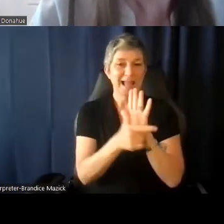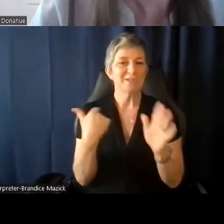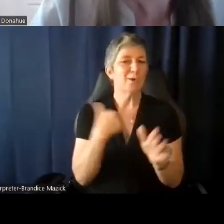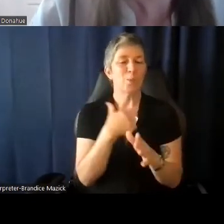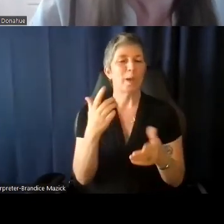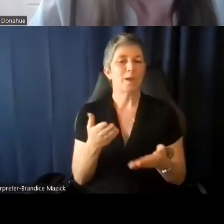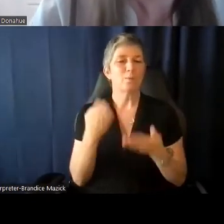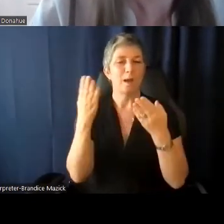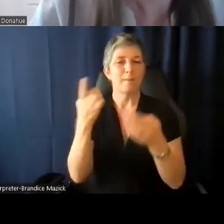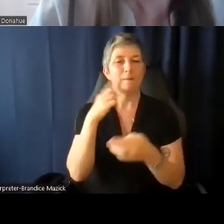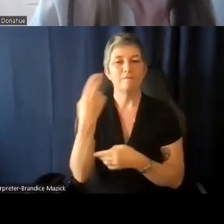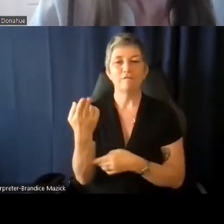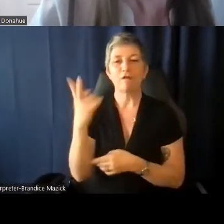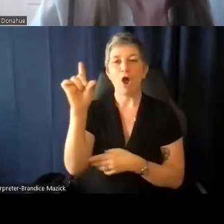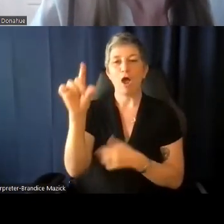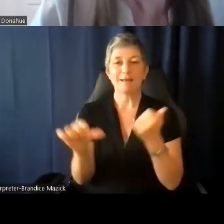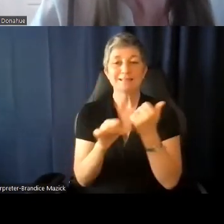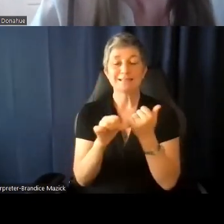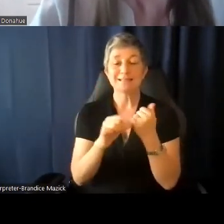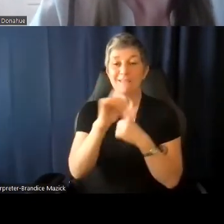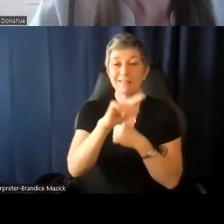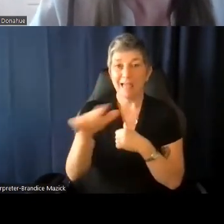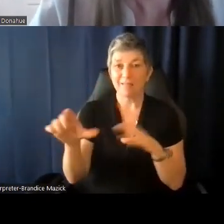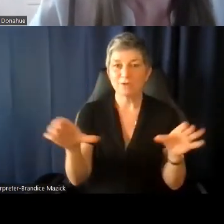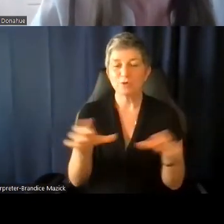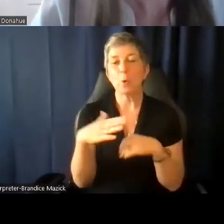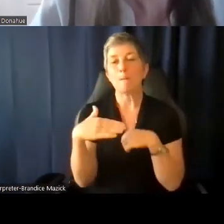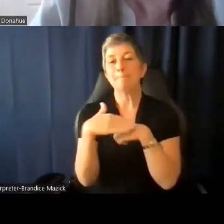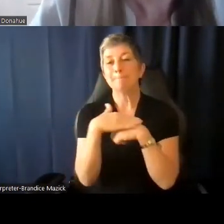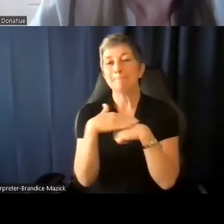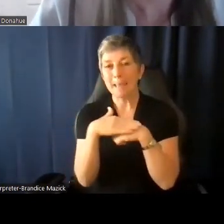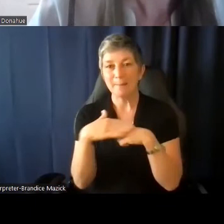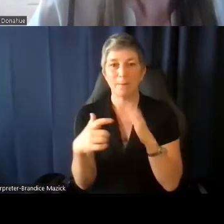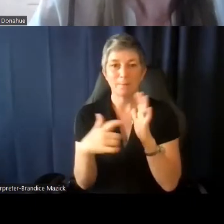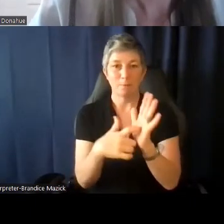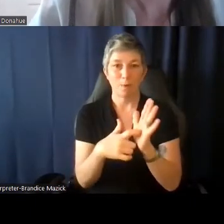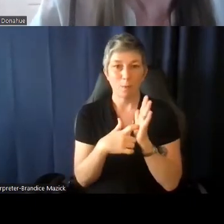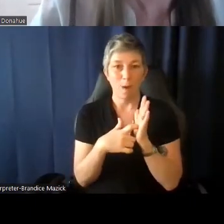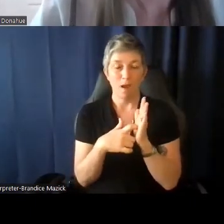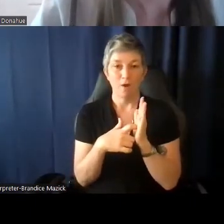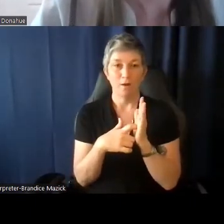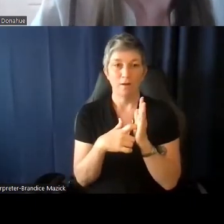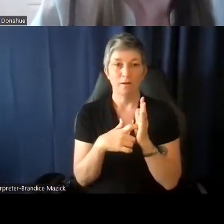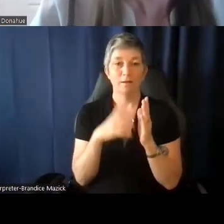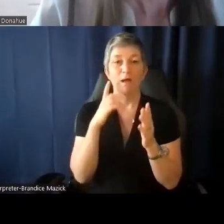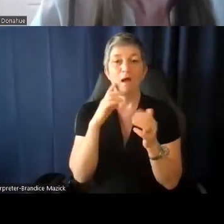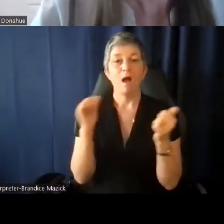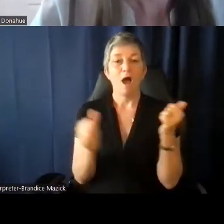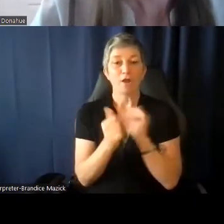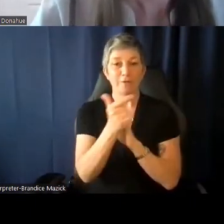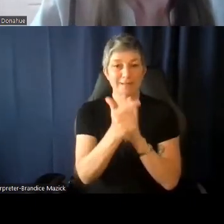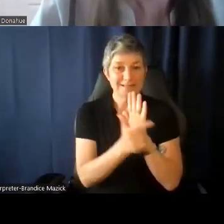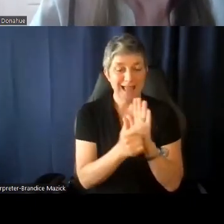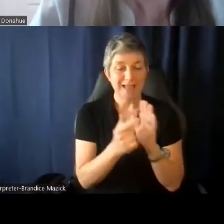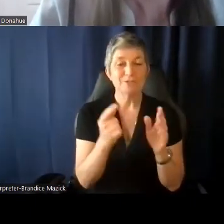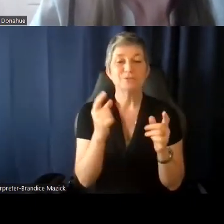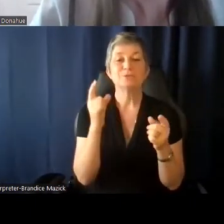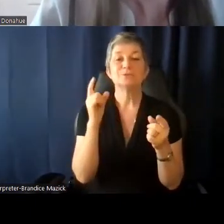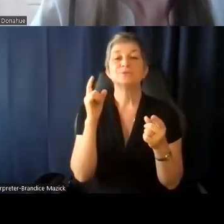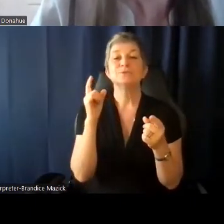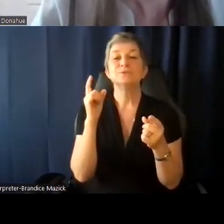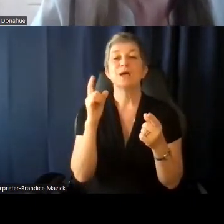for HUD assisted landlords to do the minimum that is required under the statutes in order and the